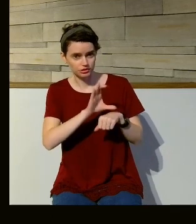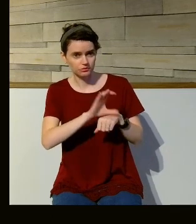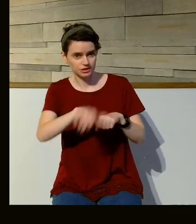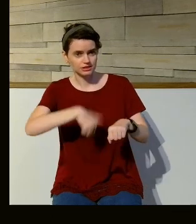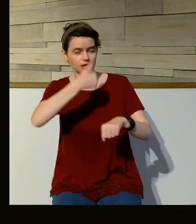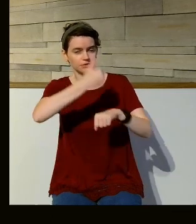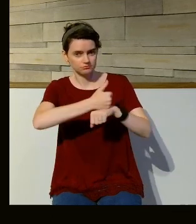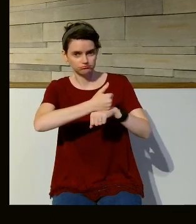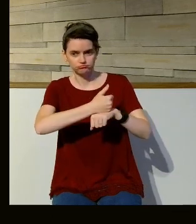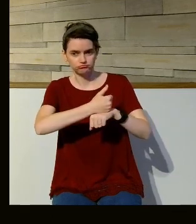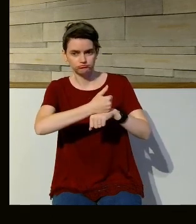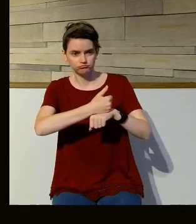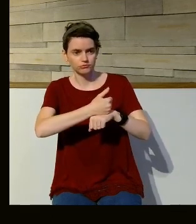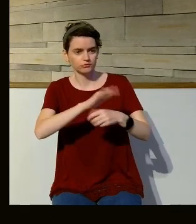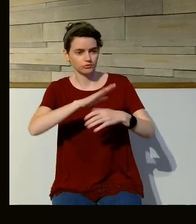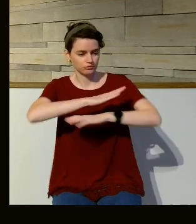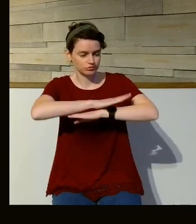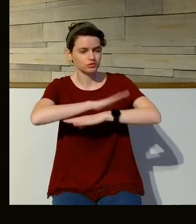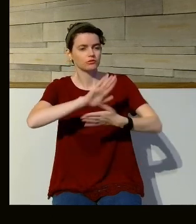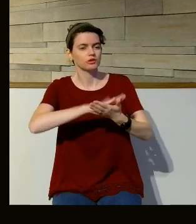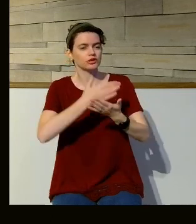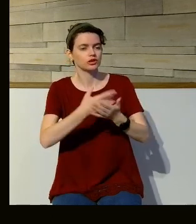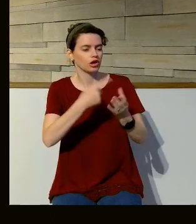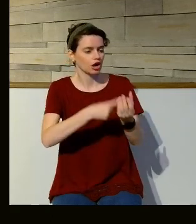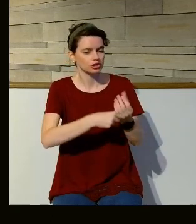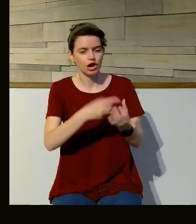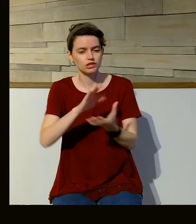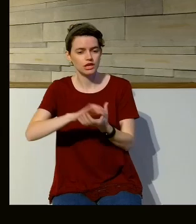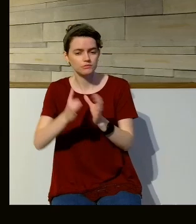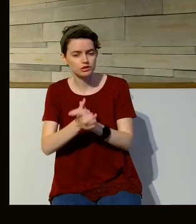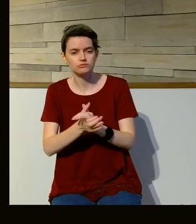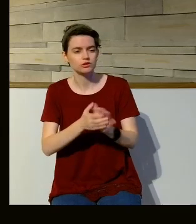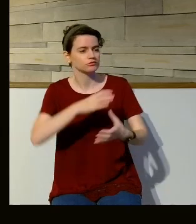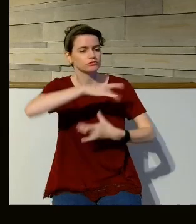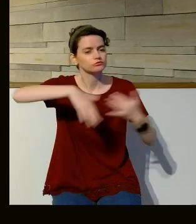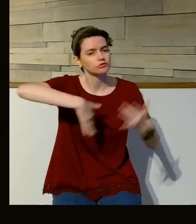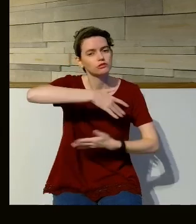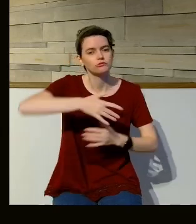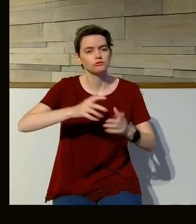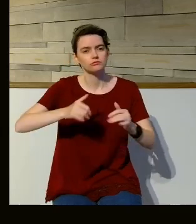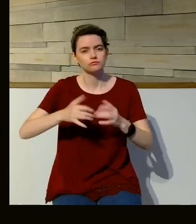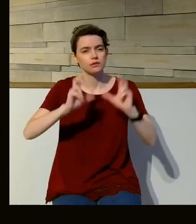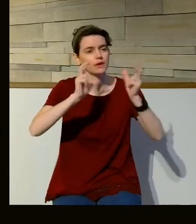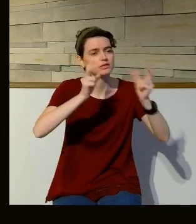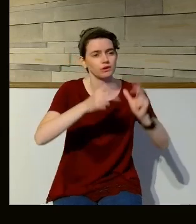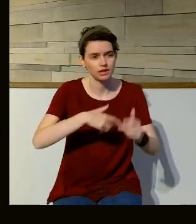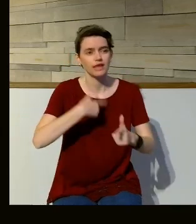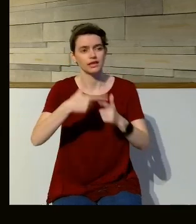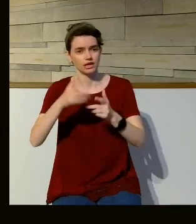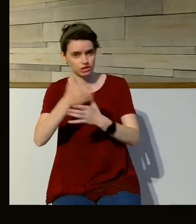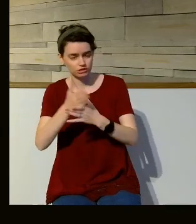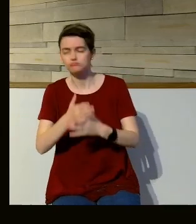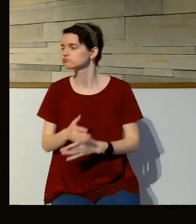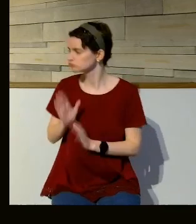up this station. And we cook hot dogs and hamburgers, and we interact with the community, and we play basketball with the kids, and then I share my testimony.